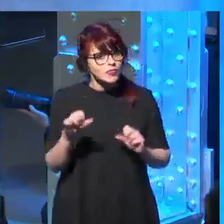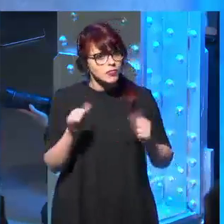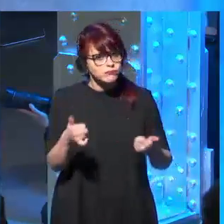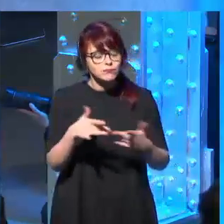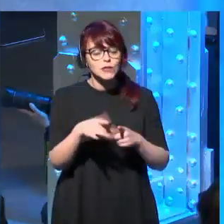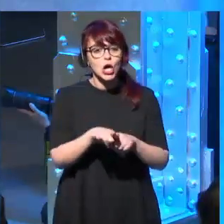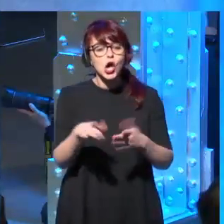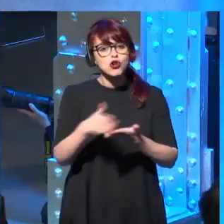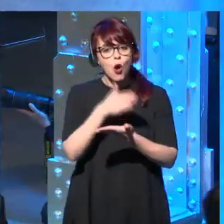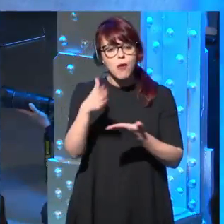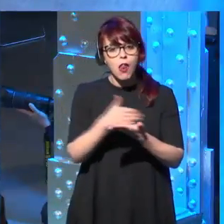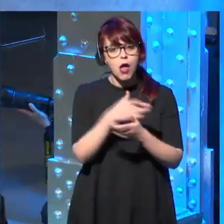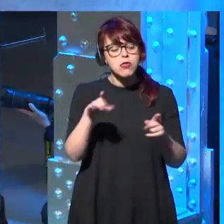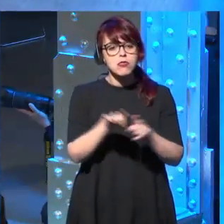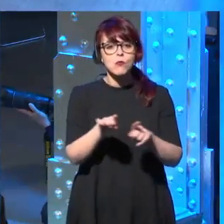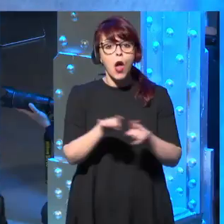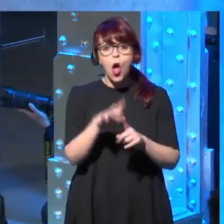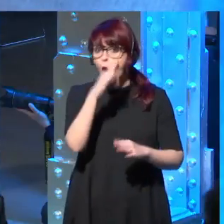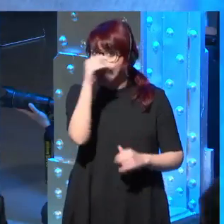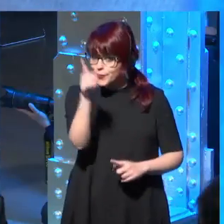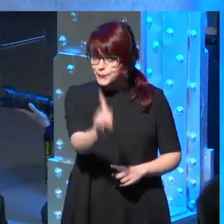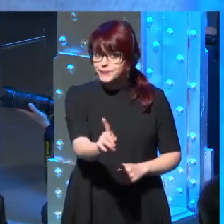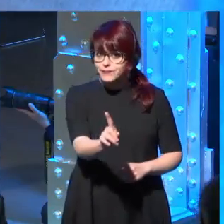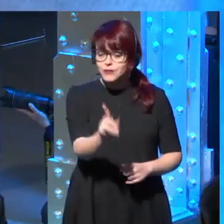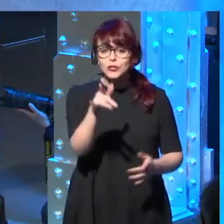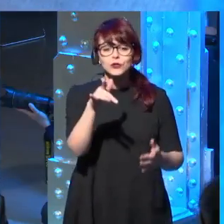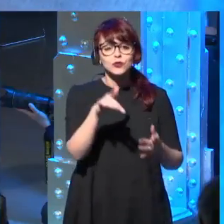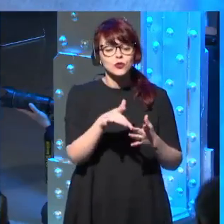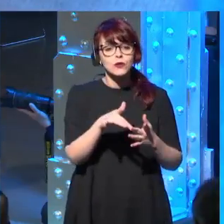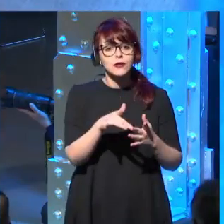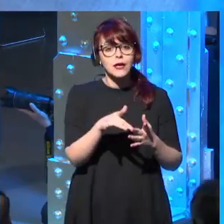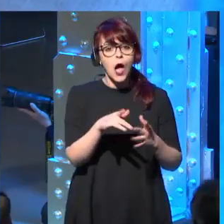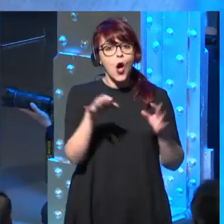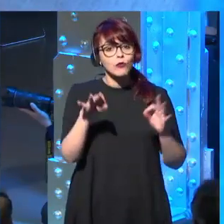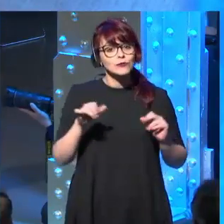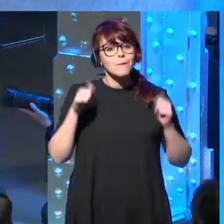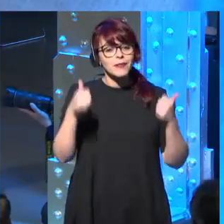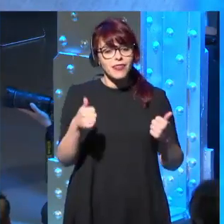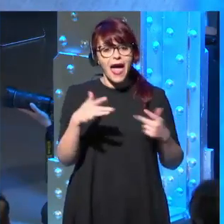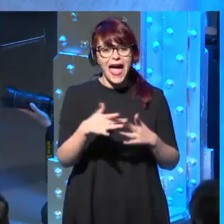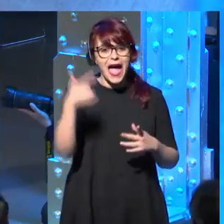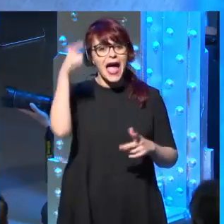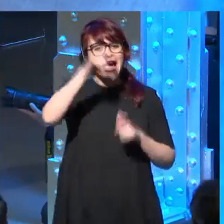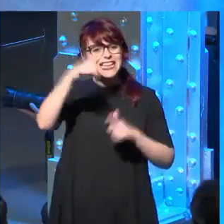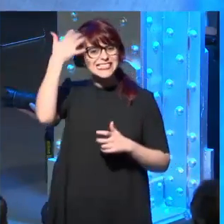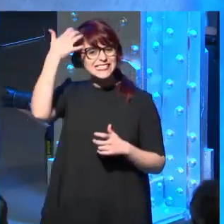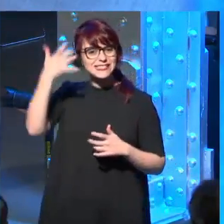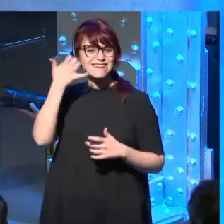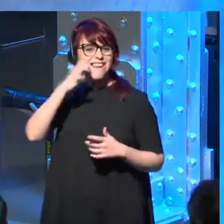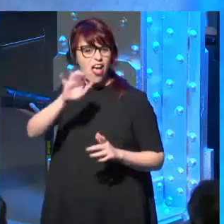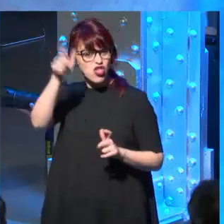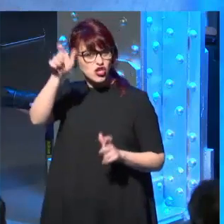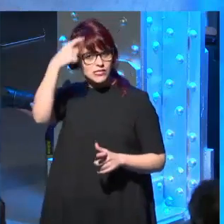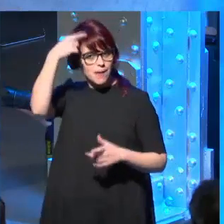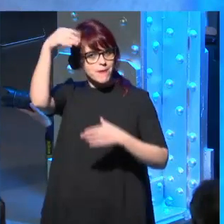A Strangeness in My Mind, which took me 6 years to write. And when I said after that to my friends, to my